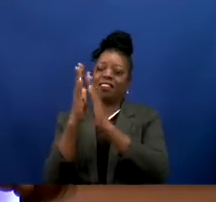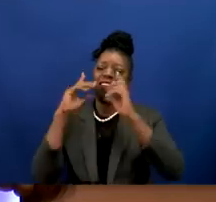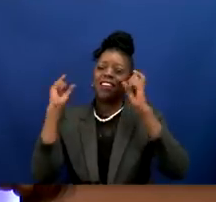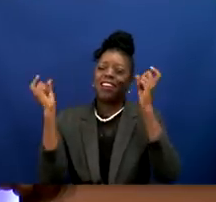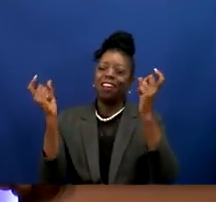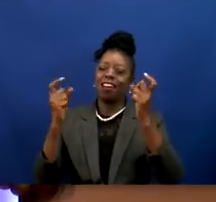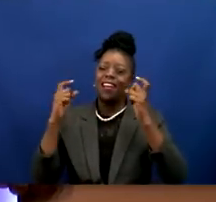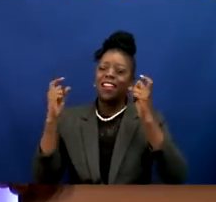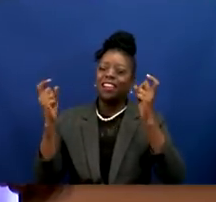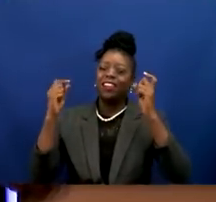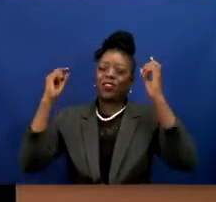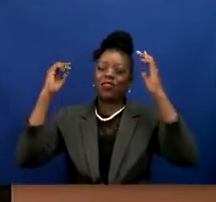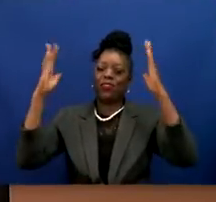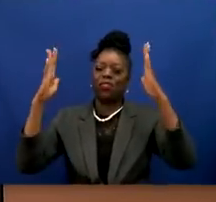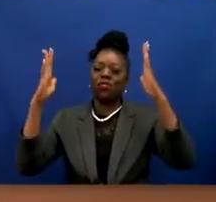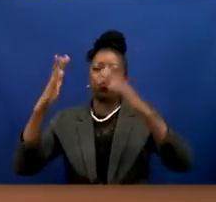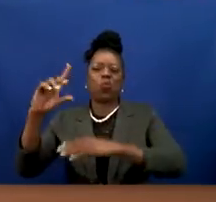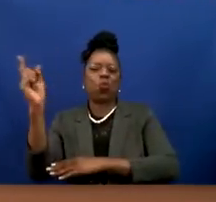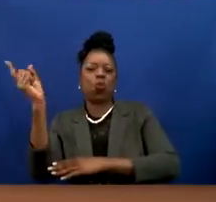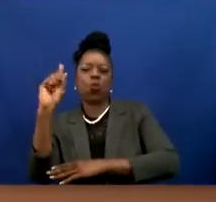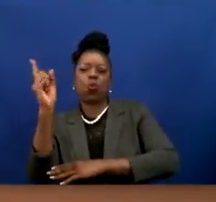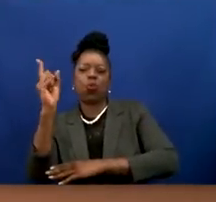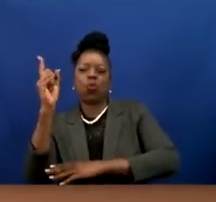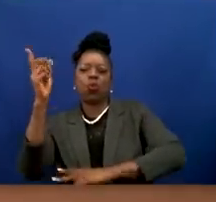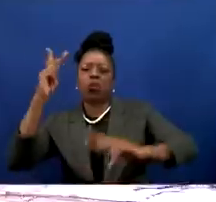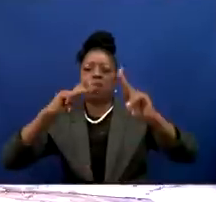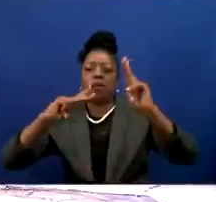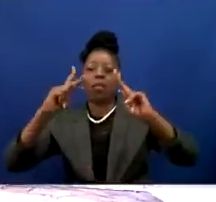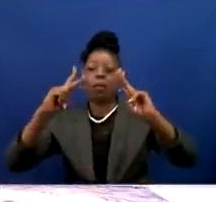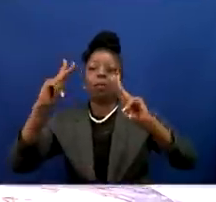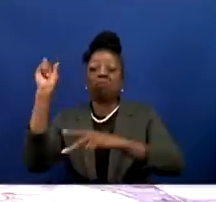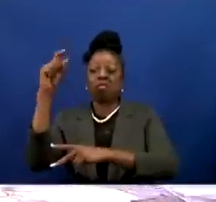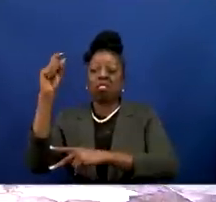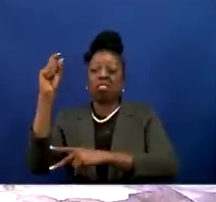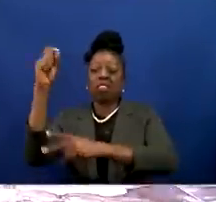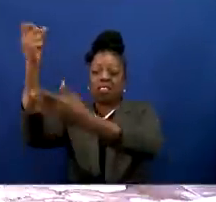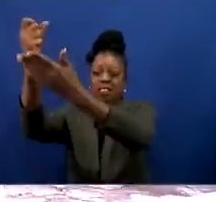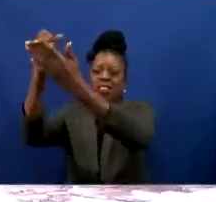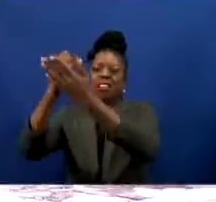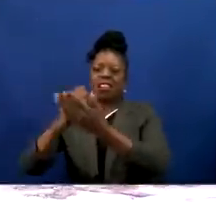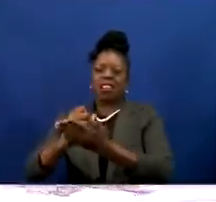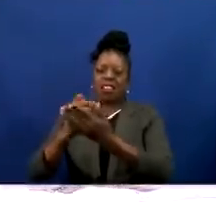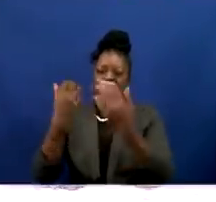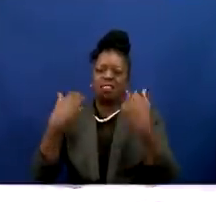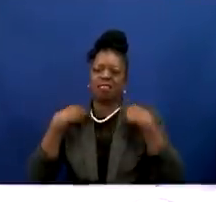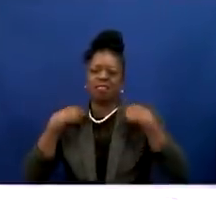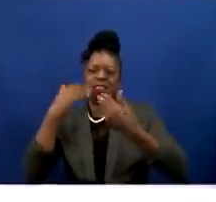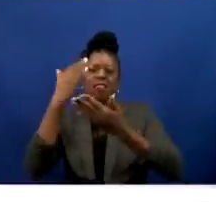Hallelujah. Where are the folk who need some help right through here? You need some help? You have